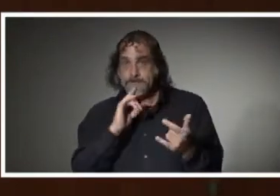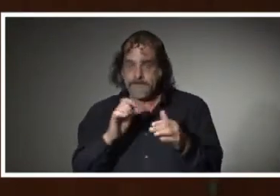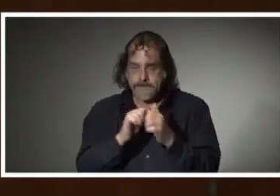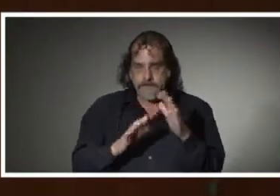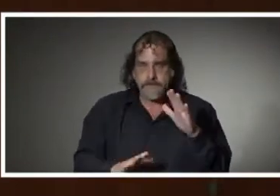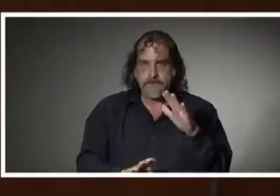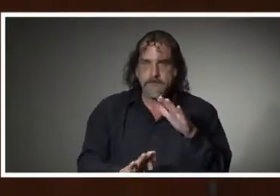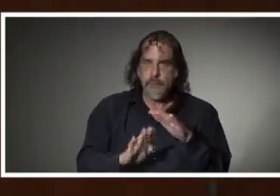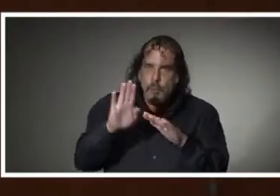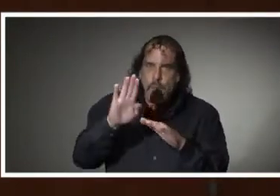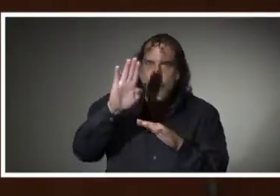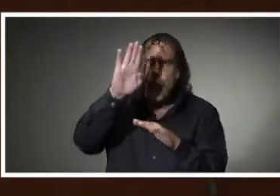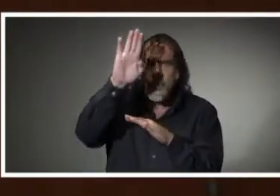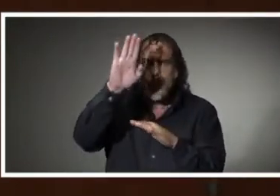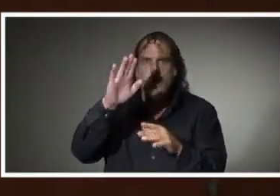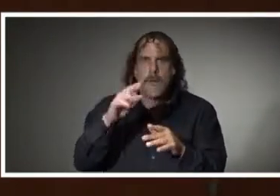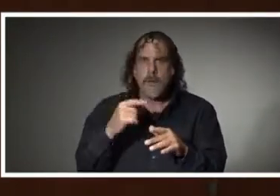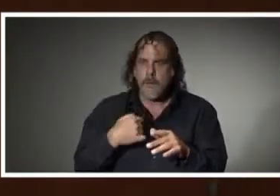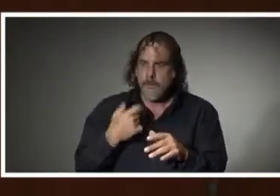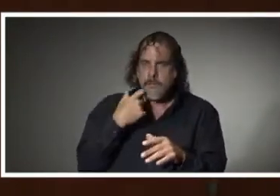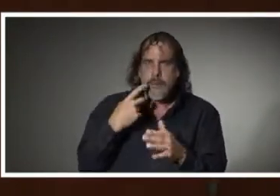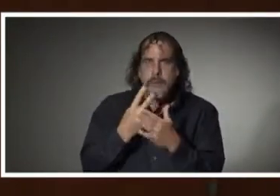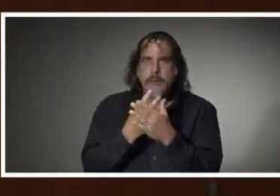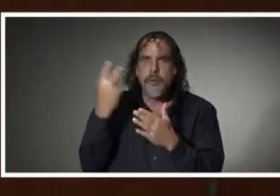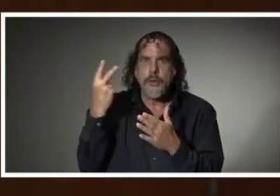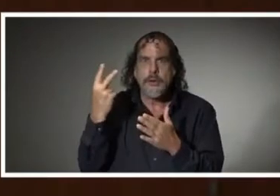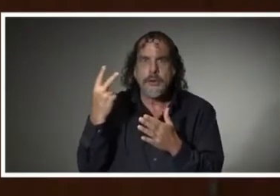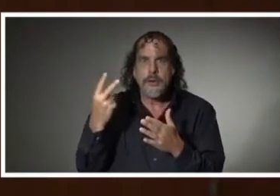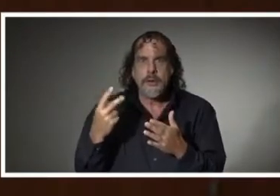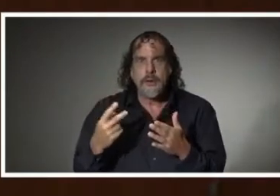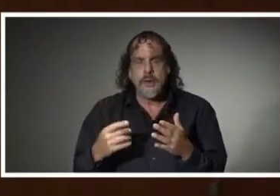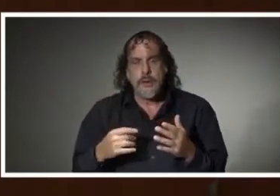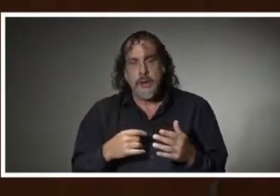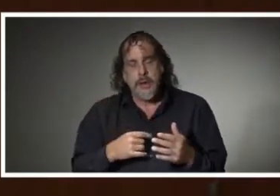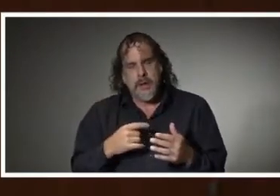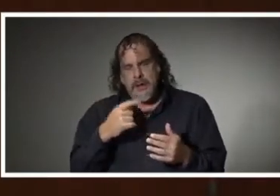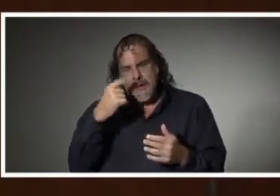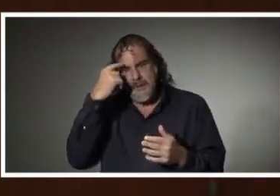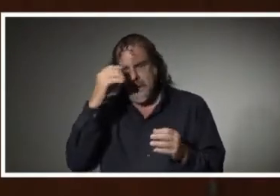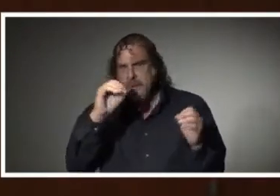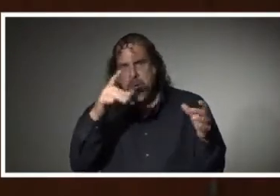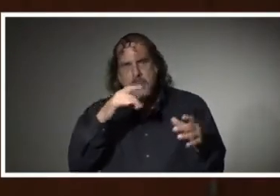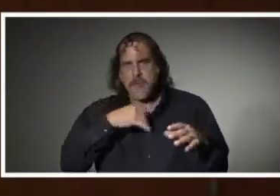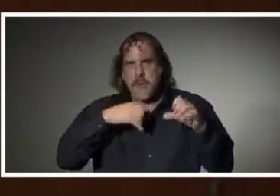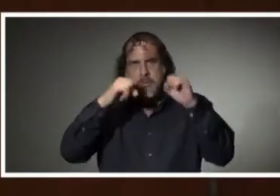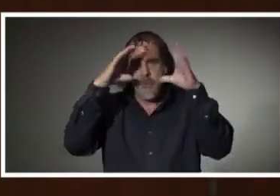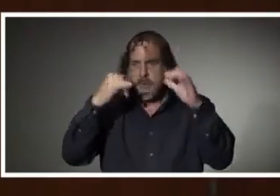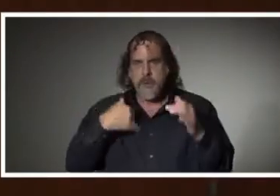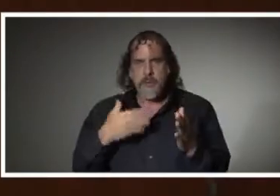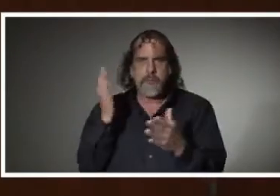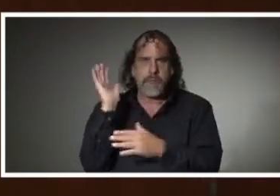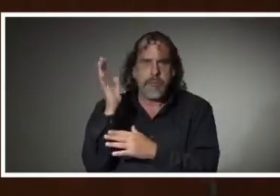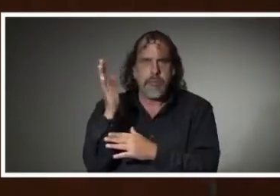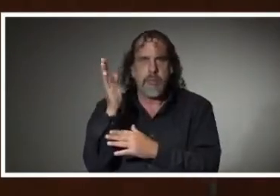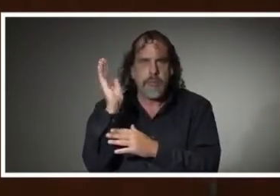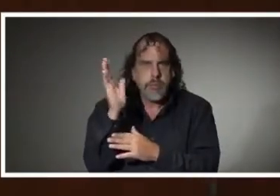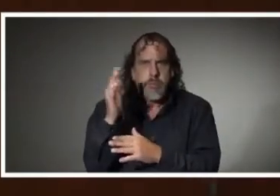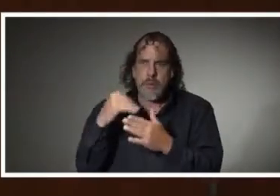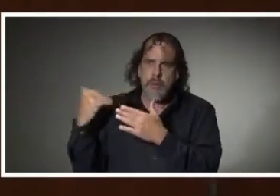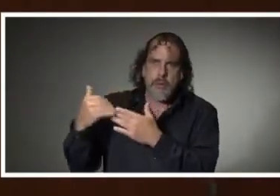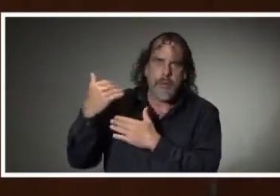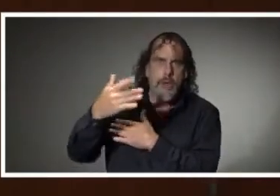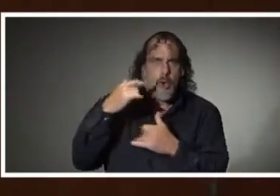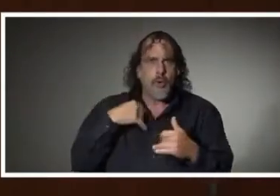trajectory over the past couple of weeks. I would hope that no one would find this even a remote surprise, given our previous conversations. It's something that we've been